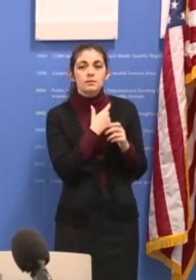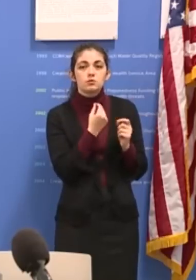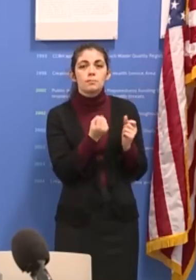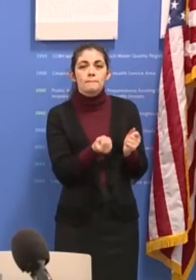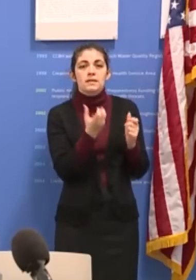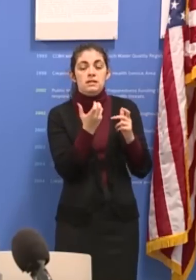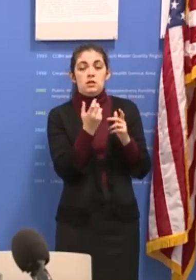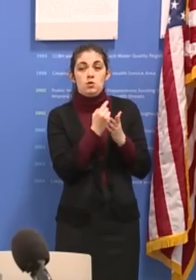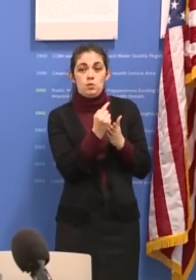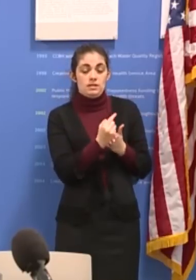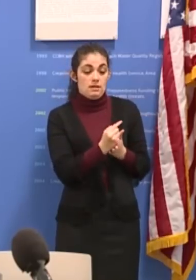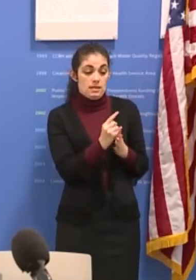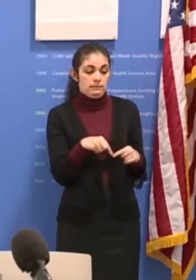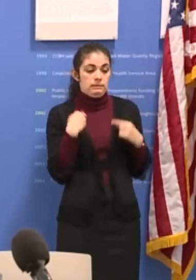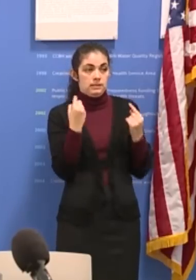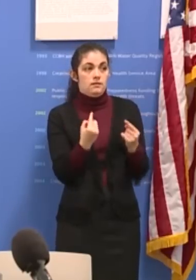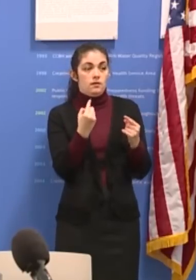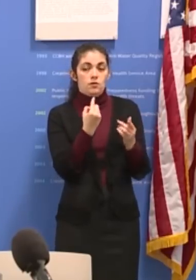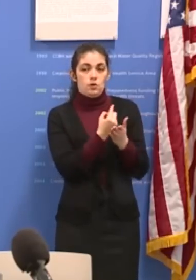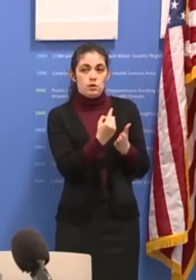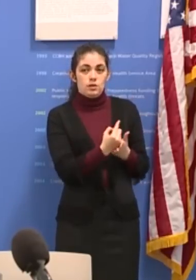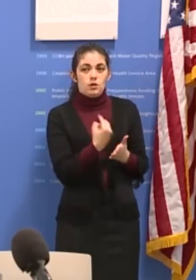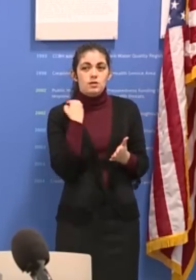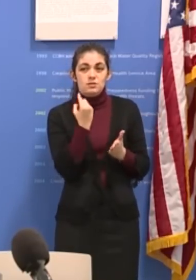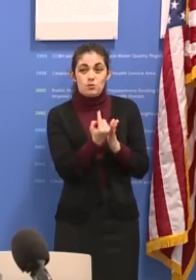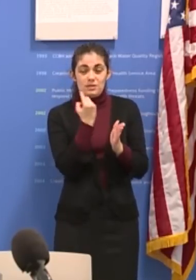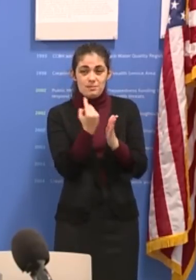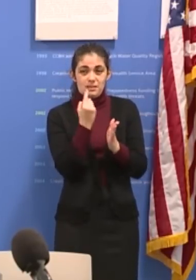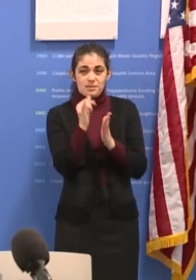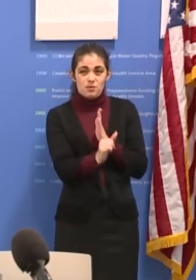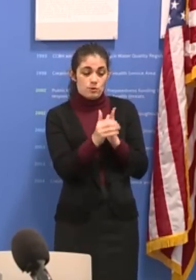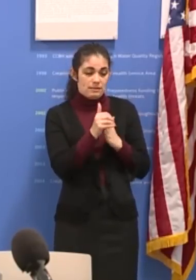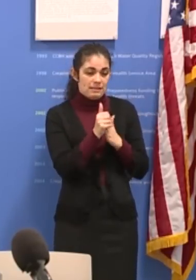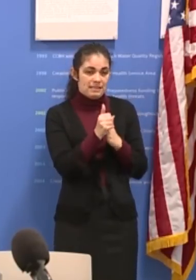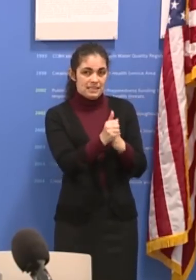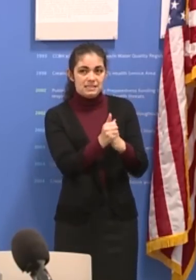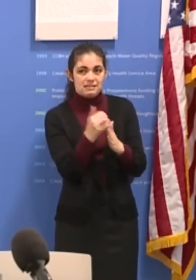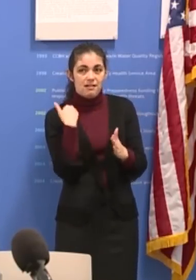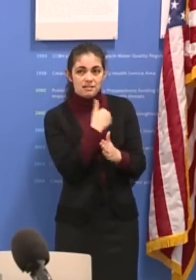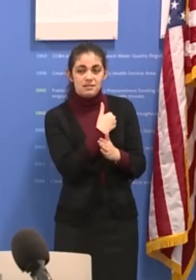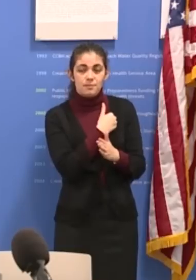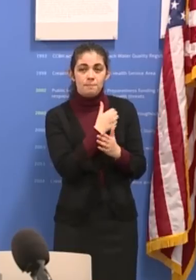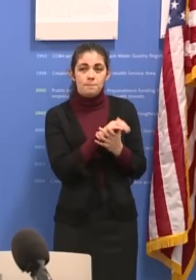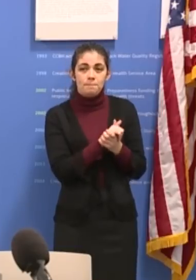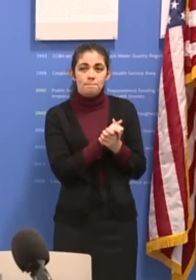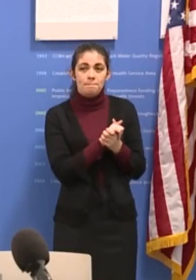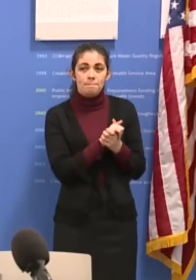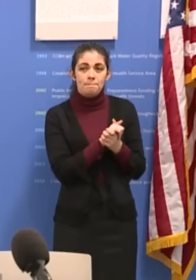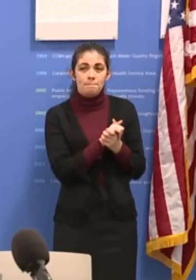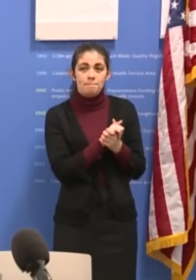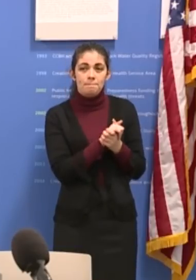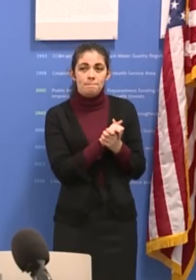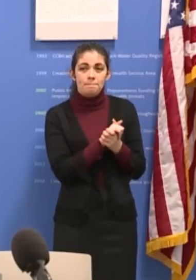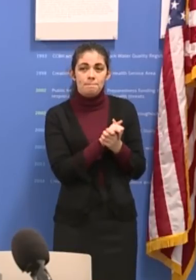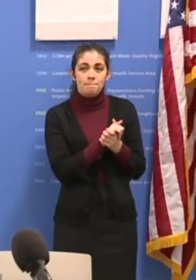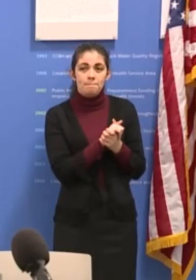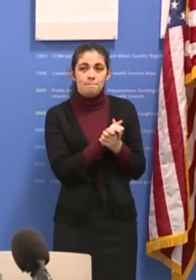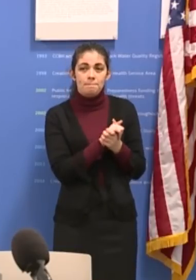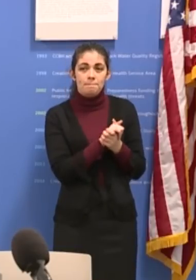weeks, actually, since our very first cases were identified. And so sometimes those lead us to places that where business